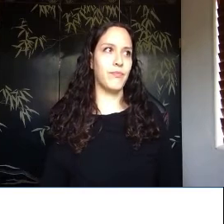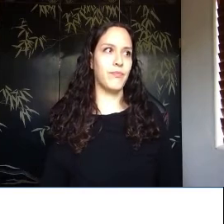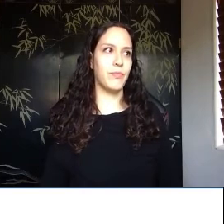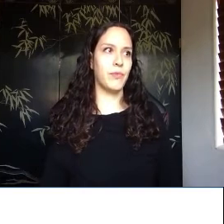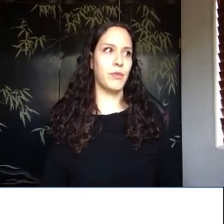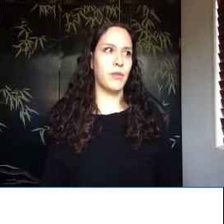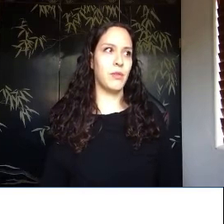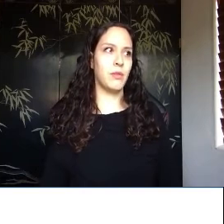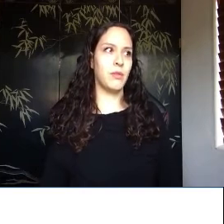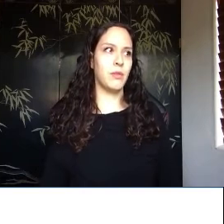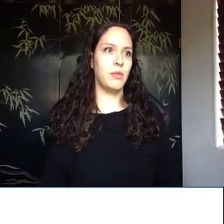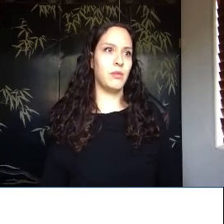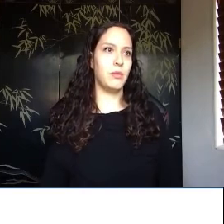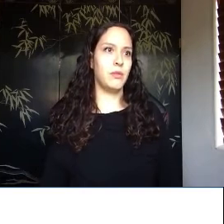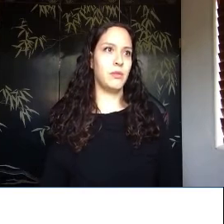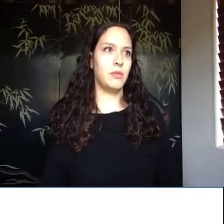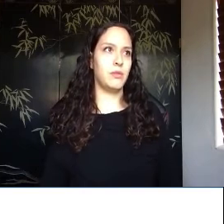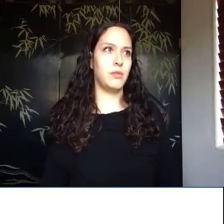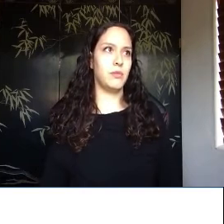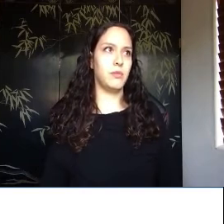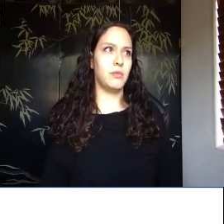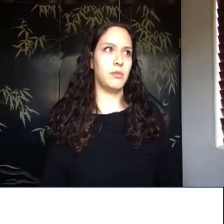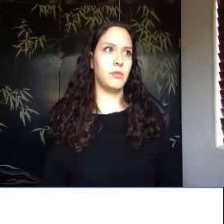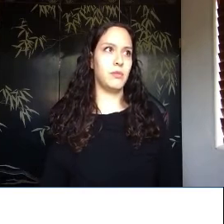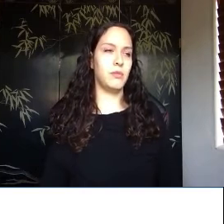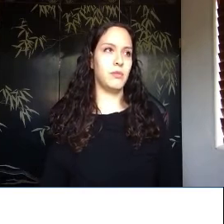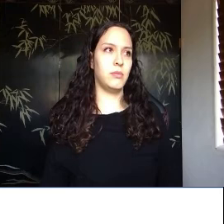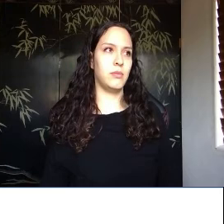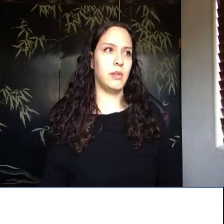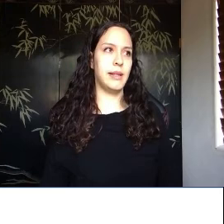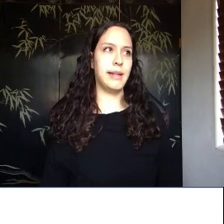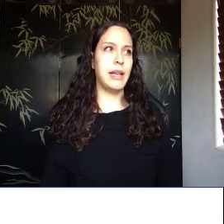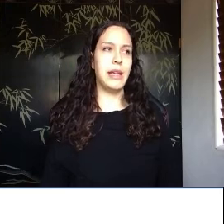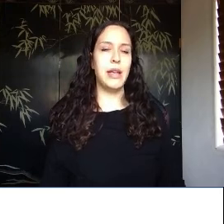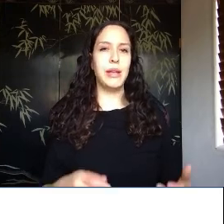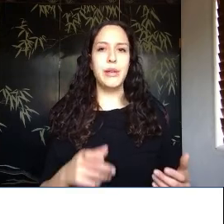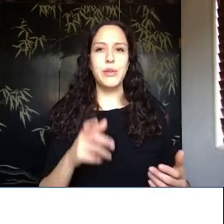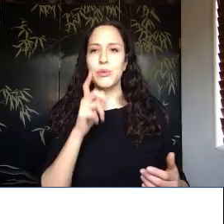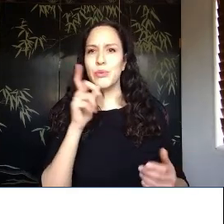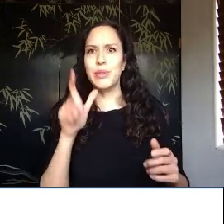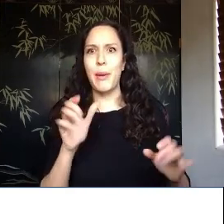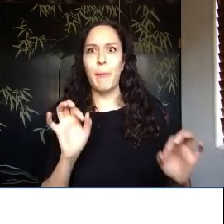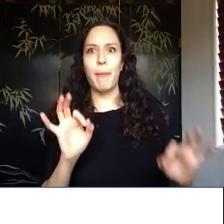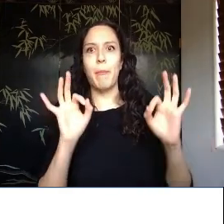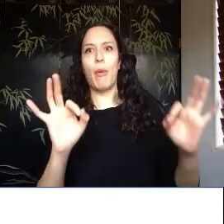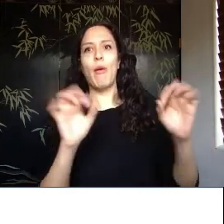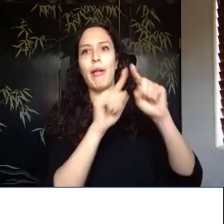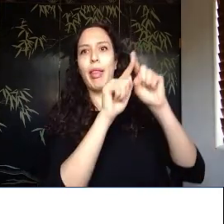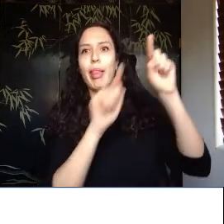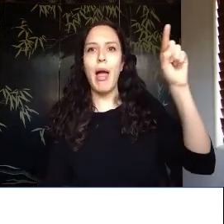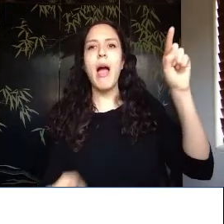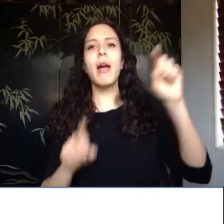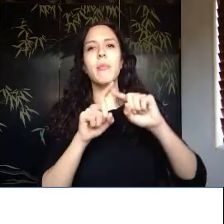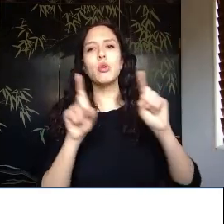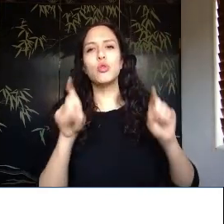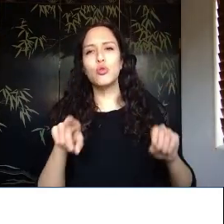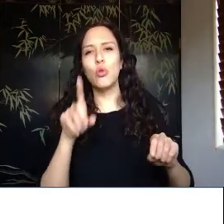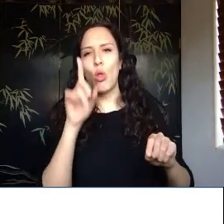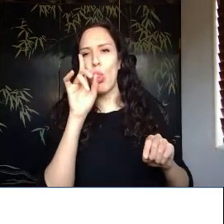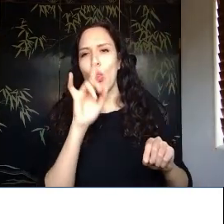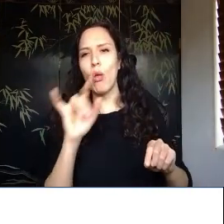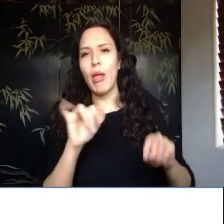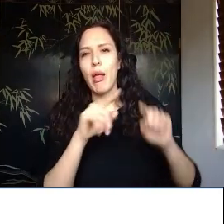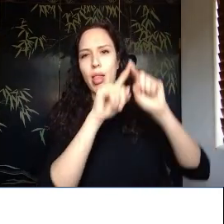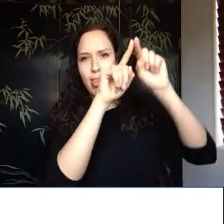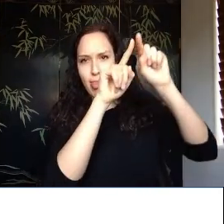All right. Again, we're not looking for perfection here, but it should look like a line. And remember, there should be arrows at the end of the